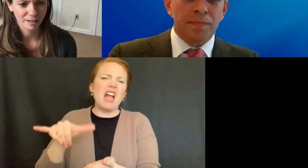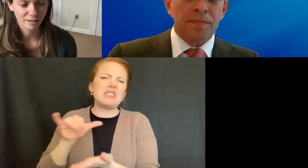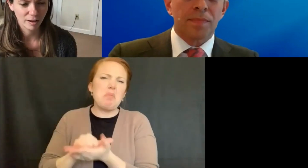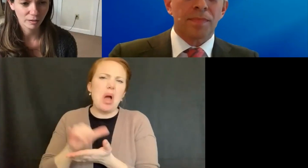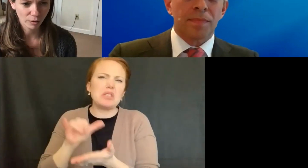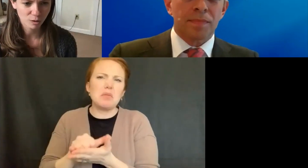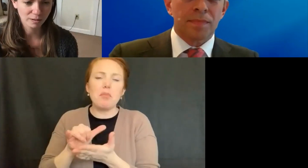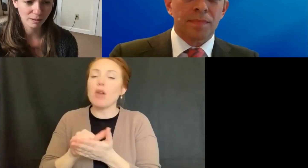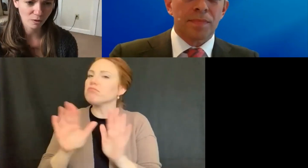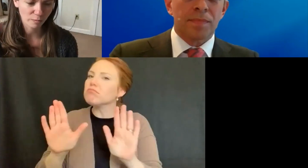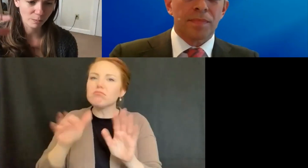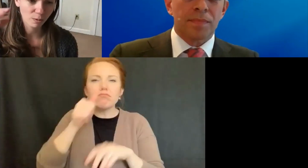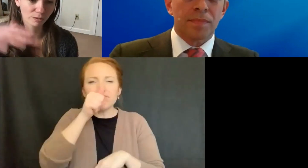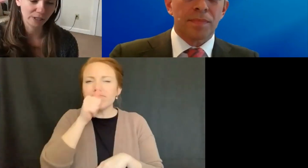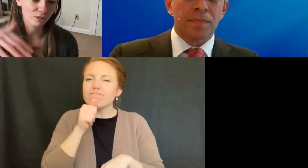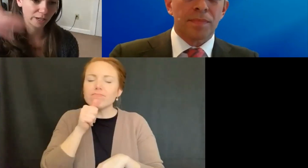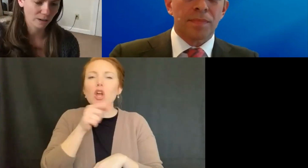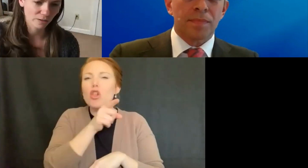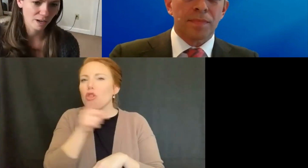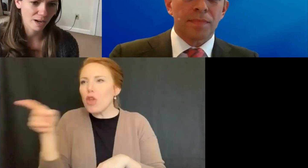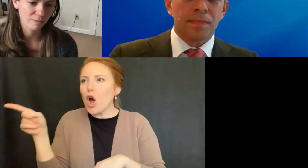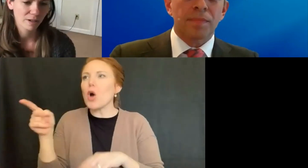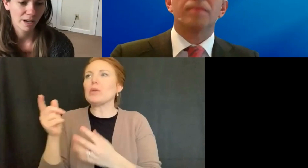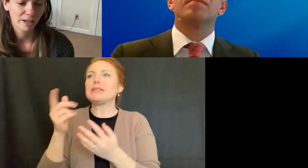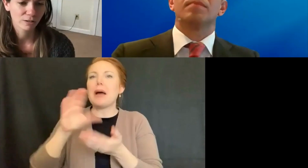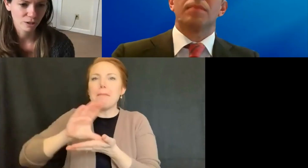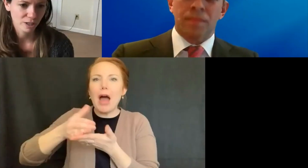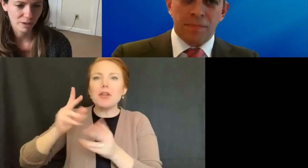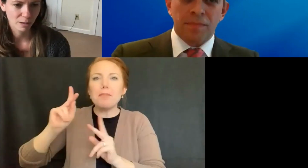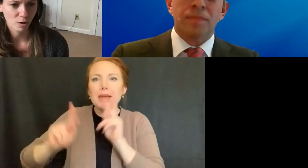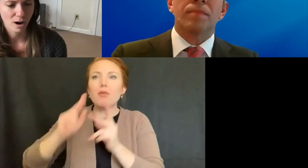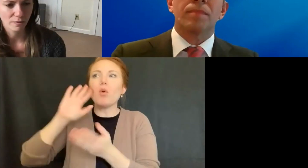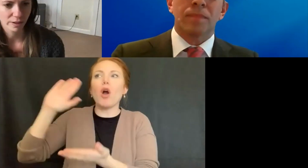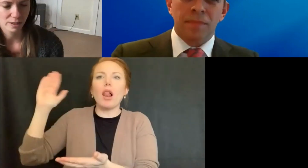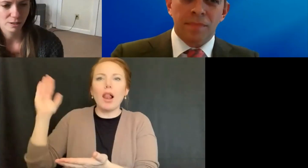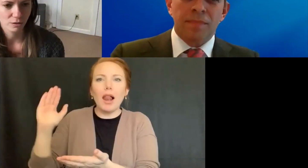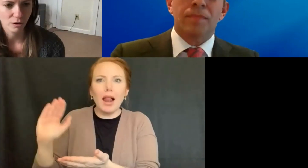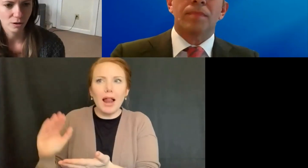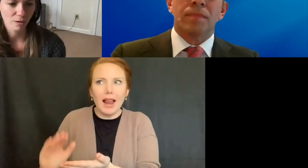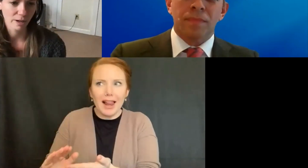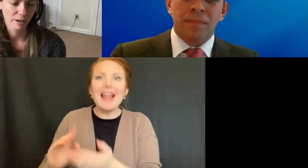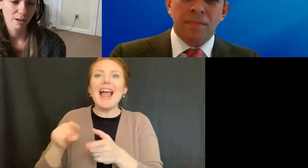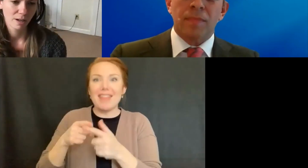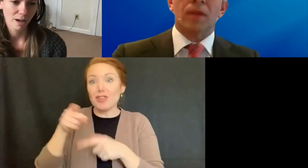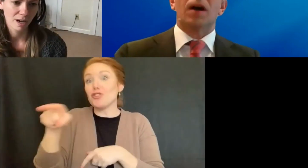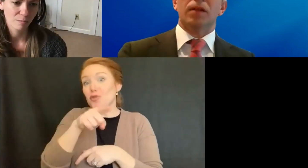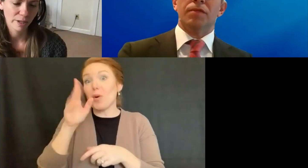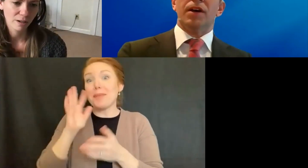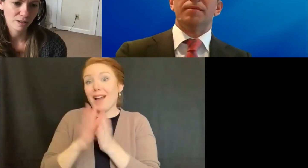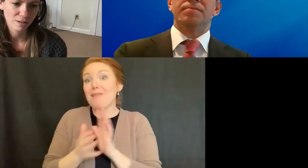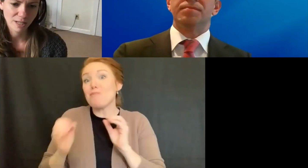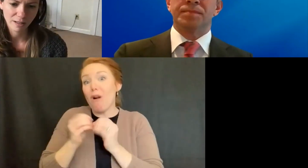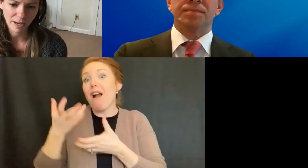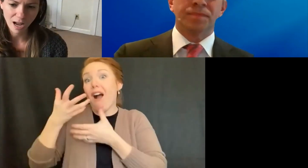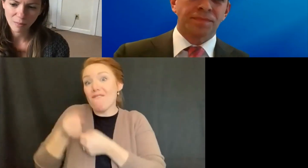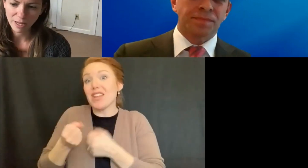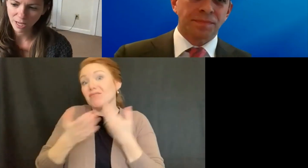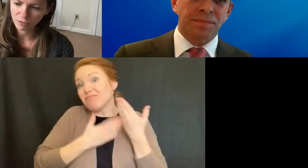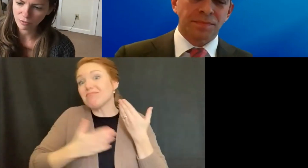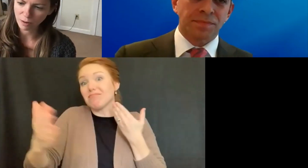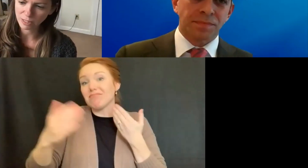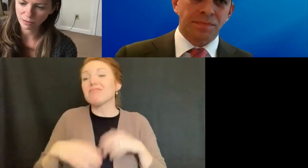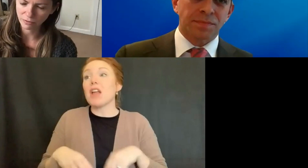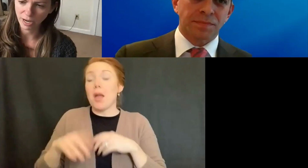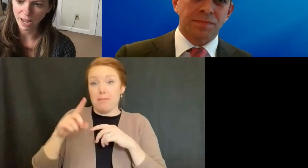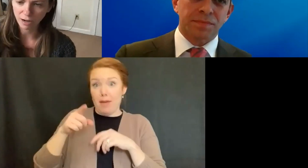like, those number of people will decrease over time, and you'll just keep getting more confidence as you go forward. But he also said that coming